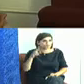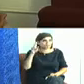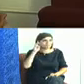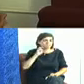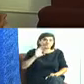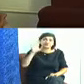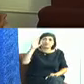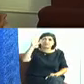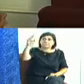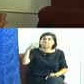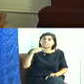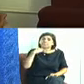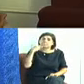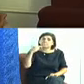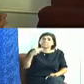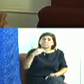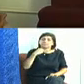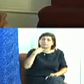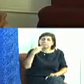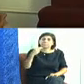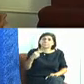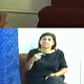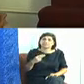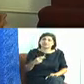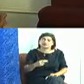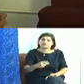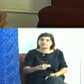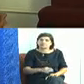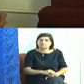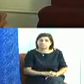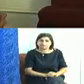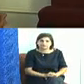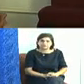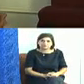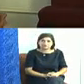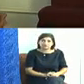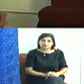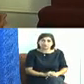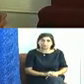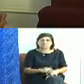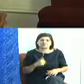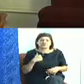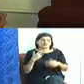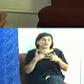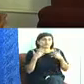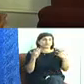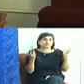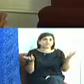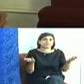voice and it told thy love.